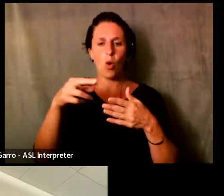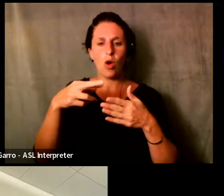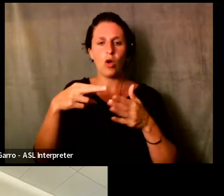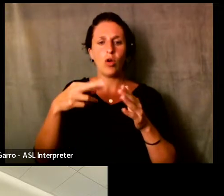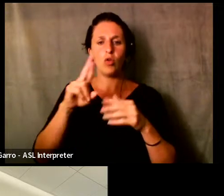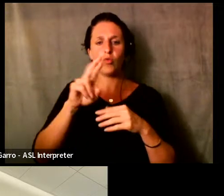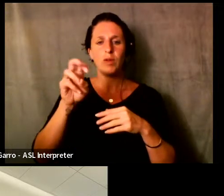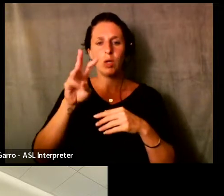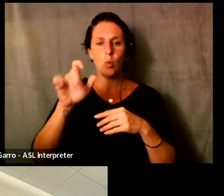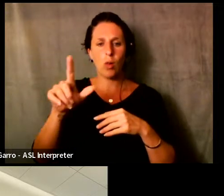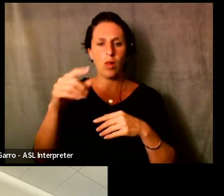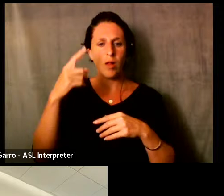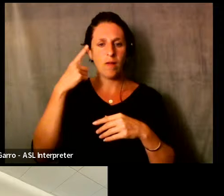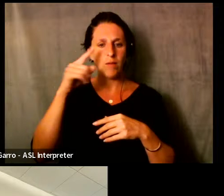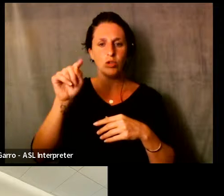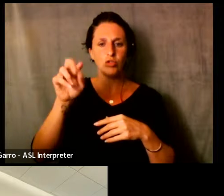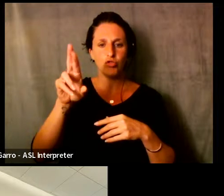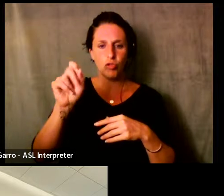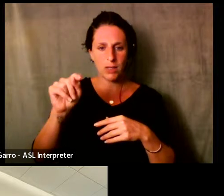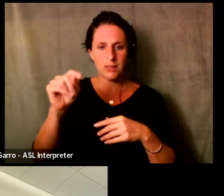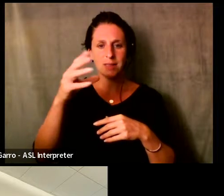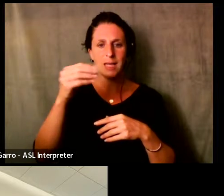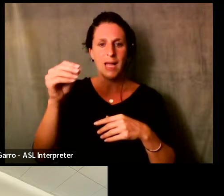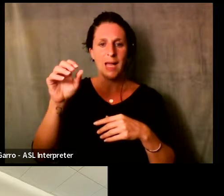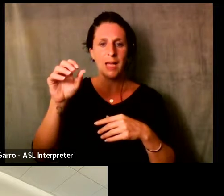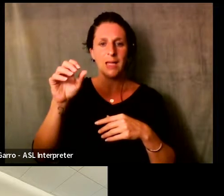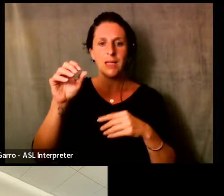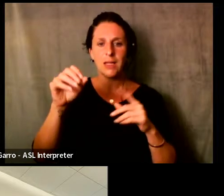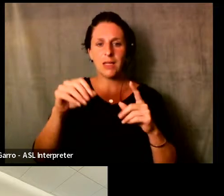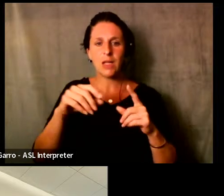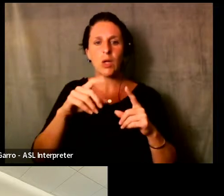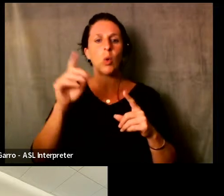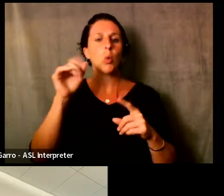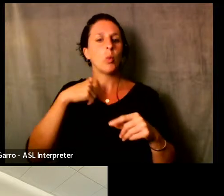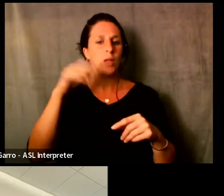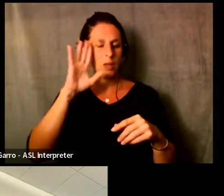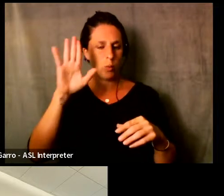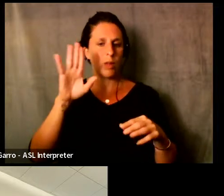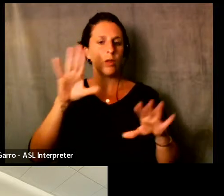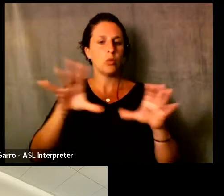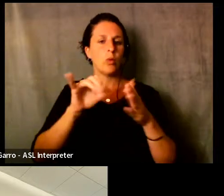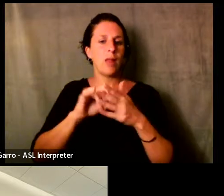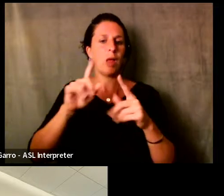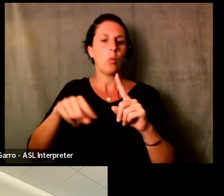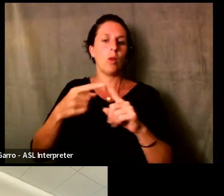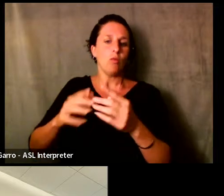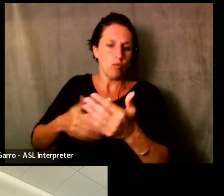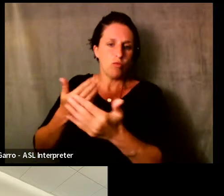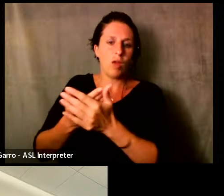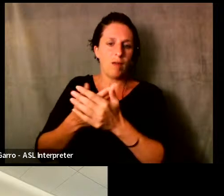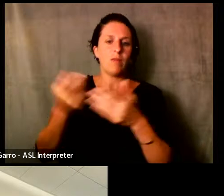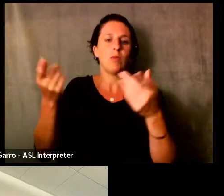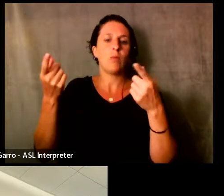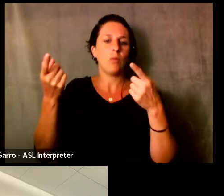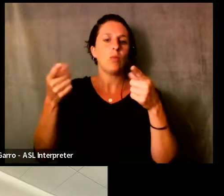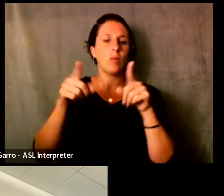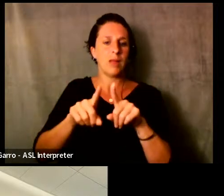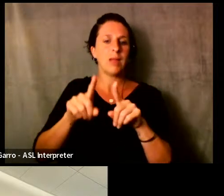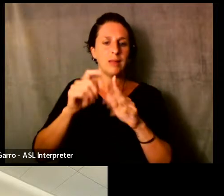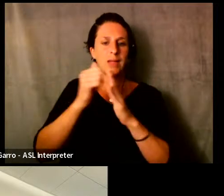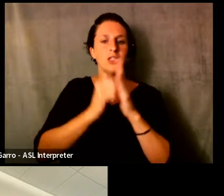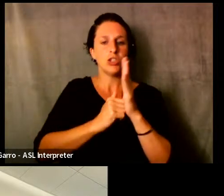and Saphir and Restorative Equity We'll get Partners. to that when we get to the consent agenda. Okay, Not yet. all right. Okay,